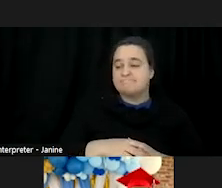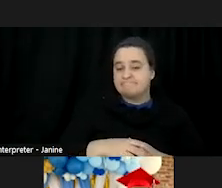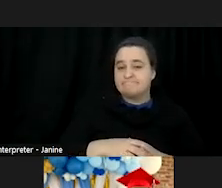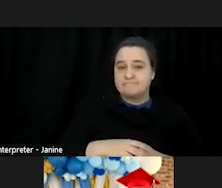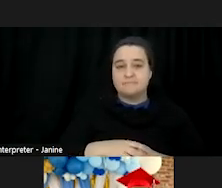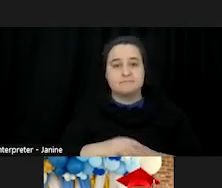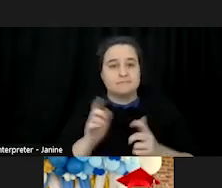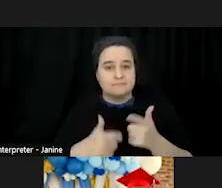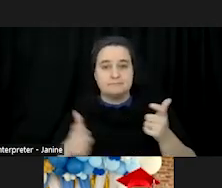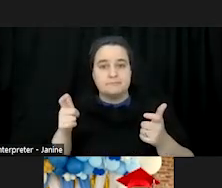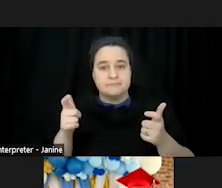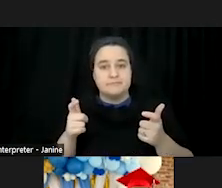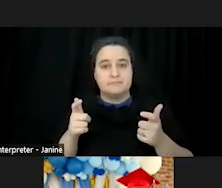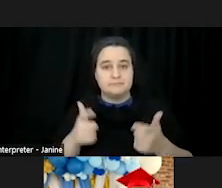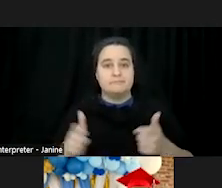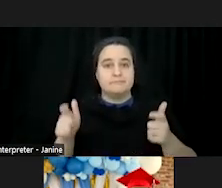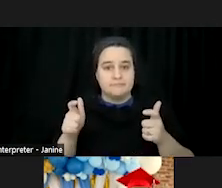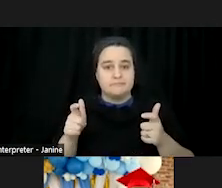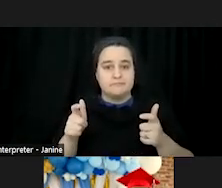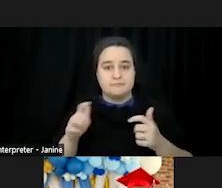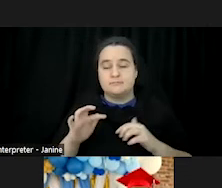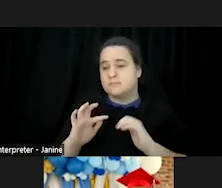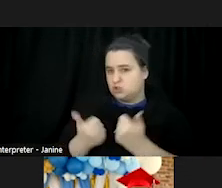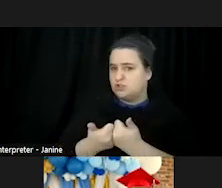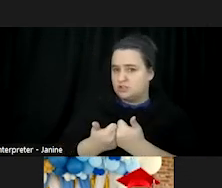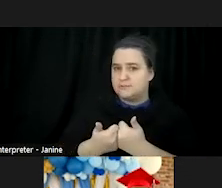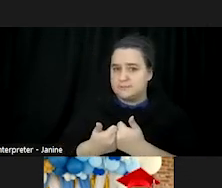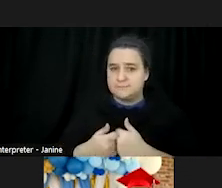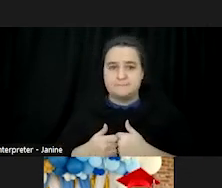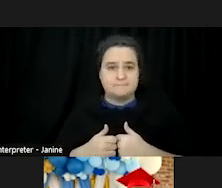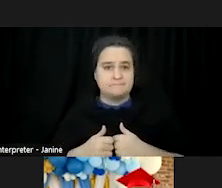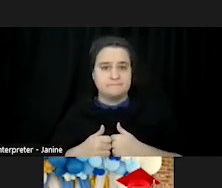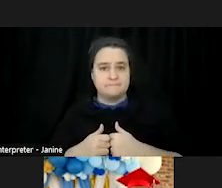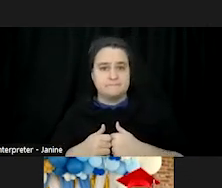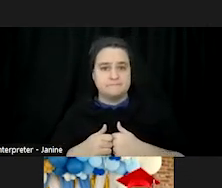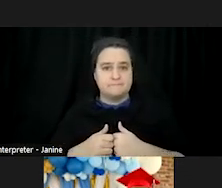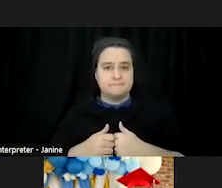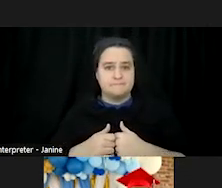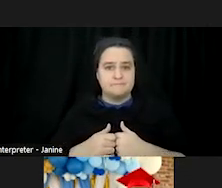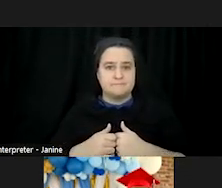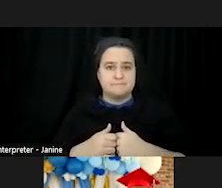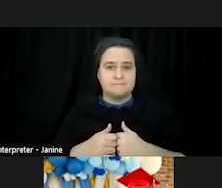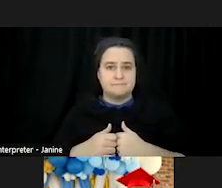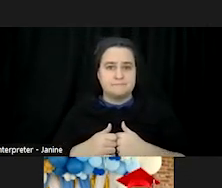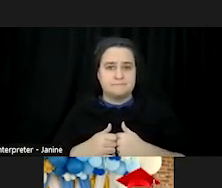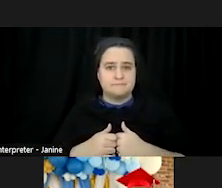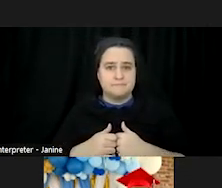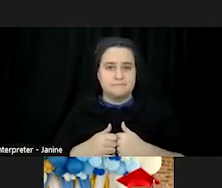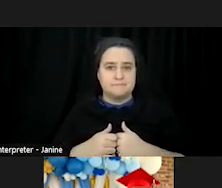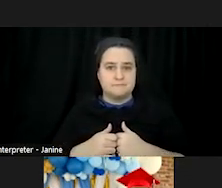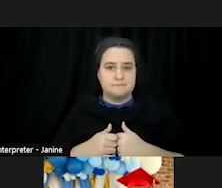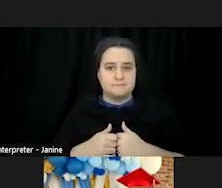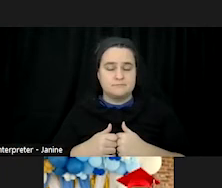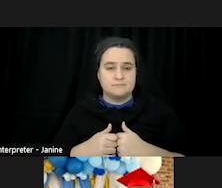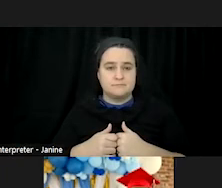That's a big, big, big challenge. Challenge. And coming from, I think,